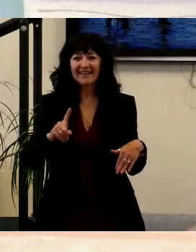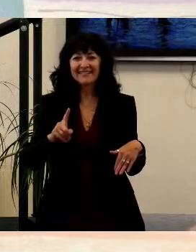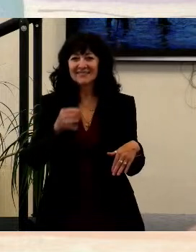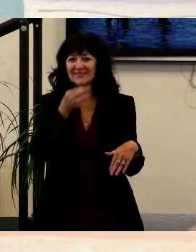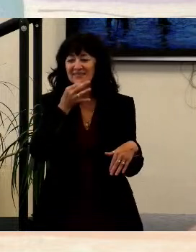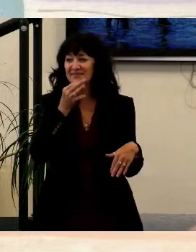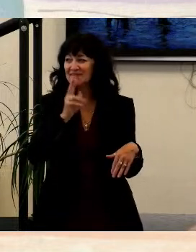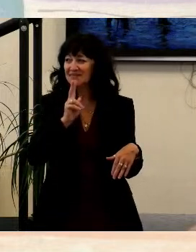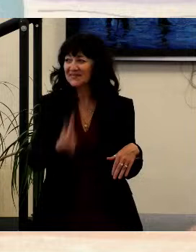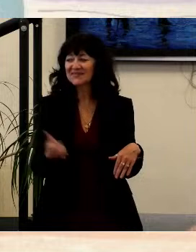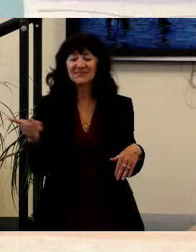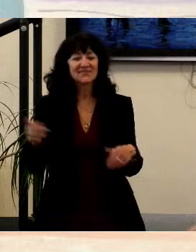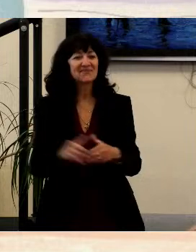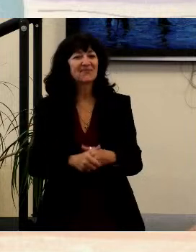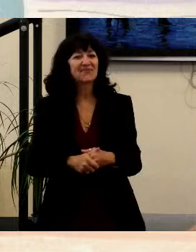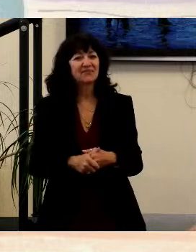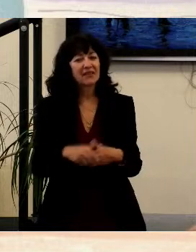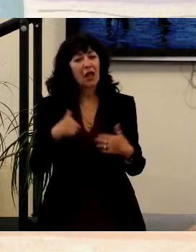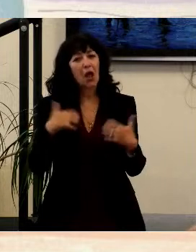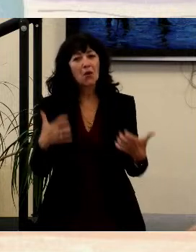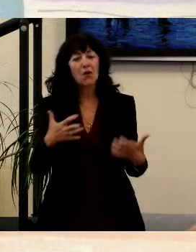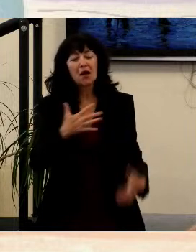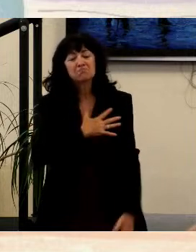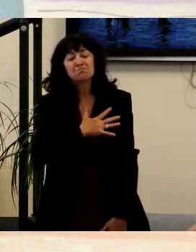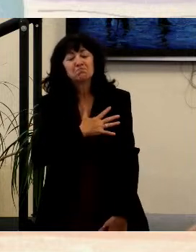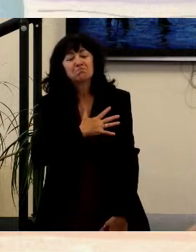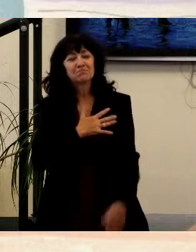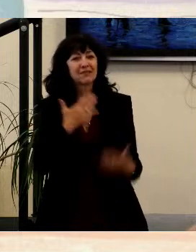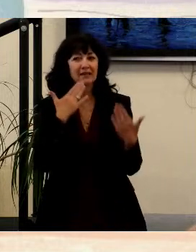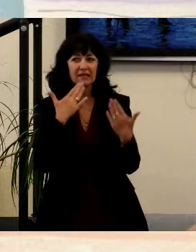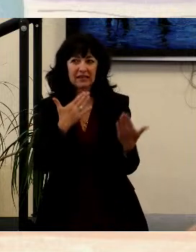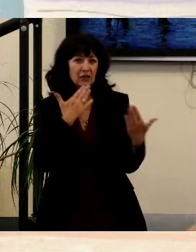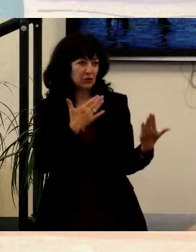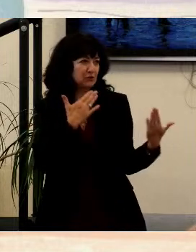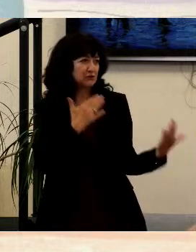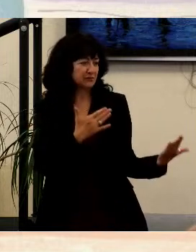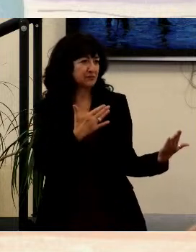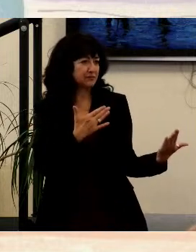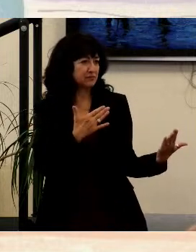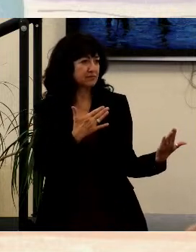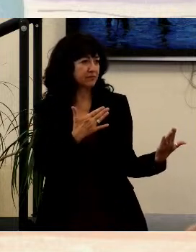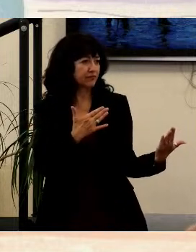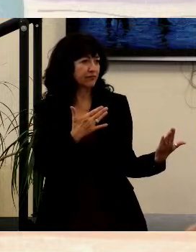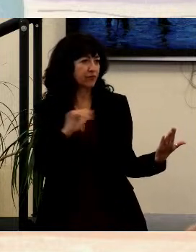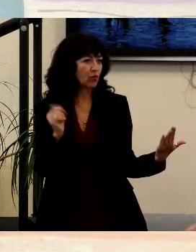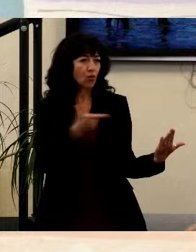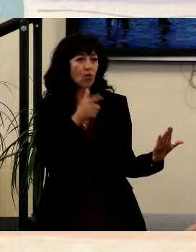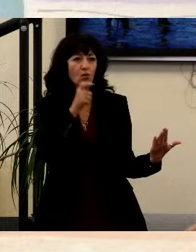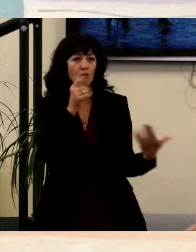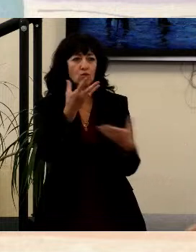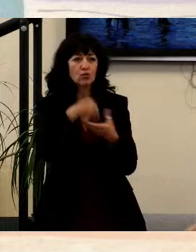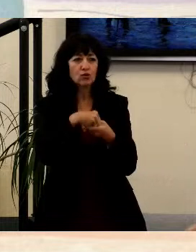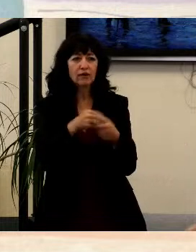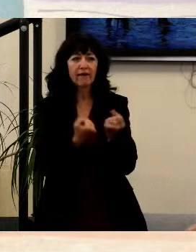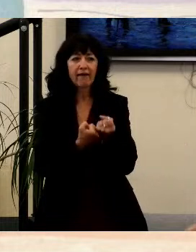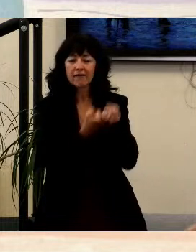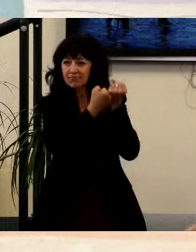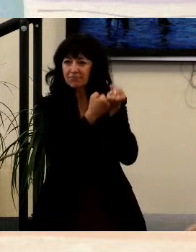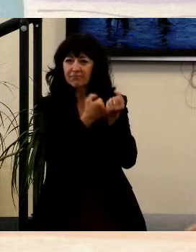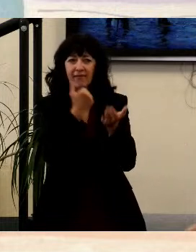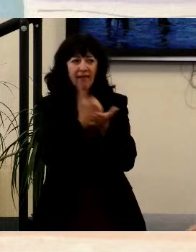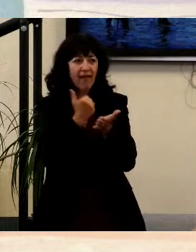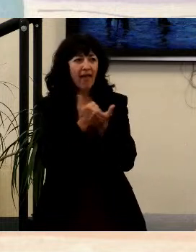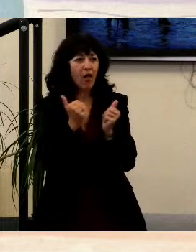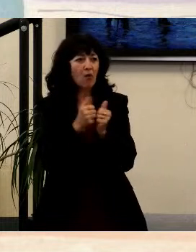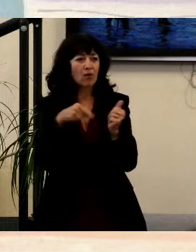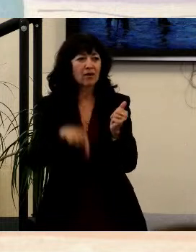I just want to say thank you, heartfelt thank you to all of you for helping with this incredibly important initiative to make sure